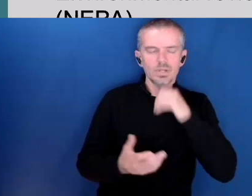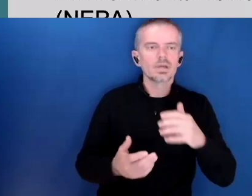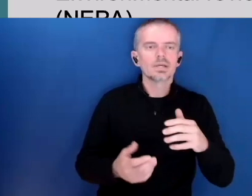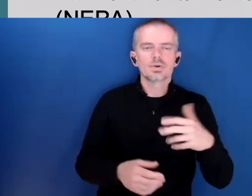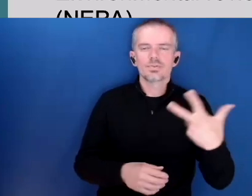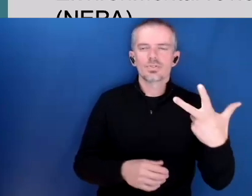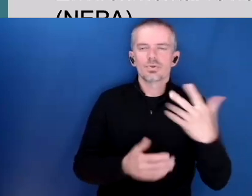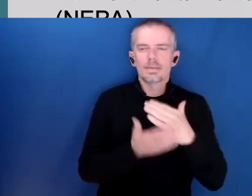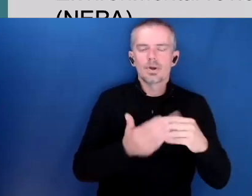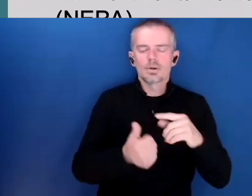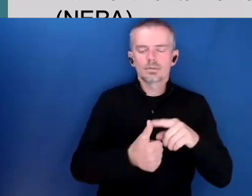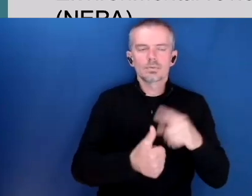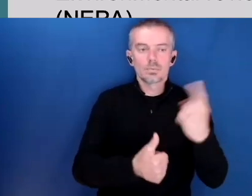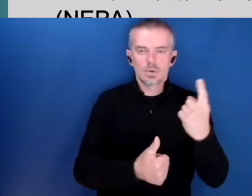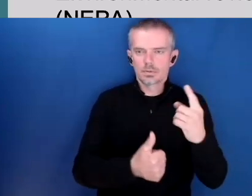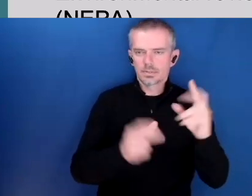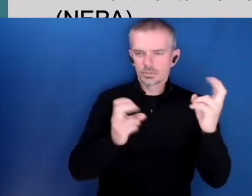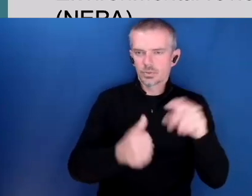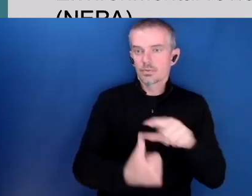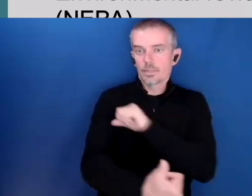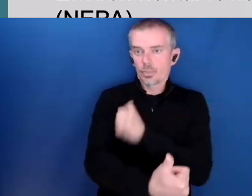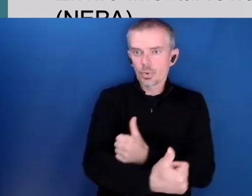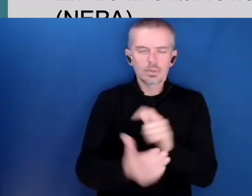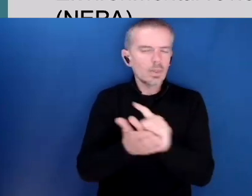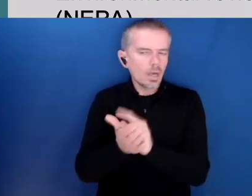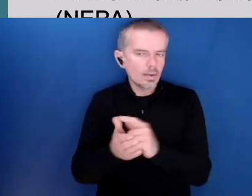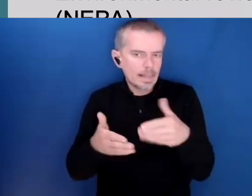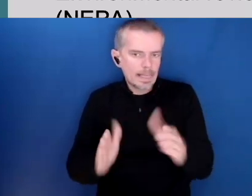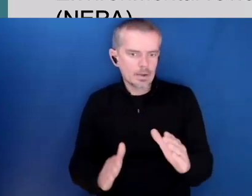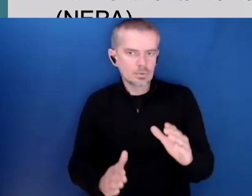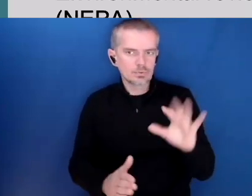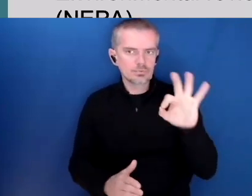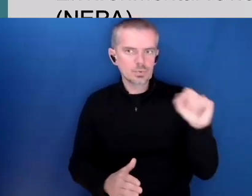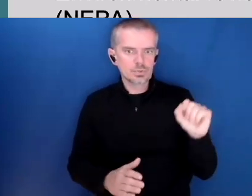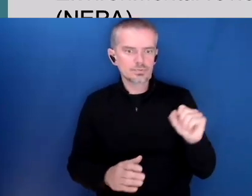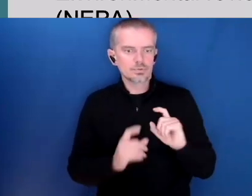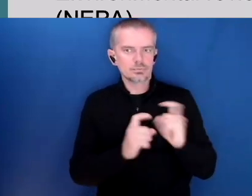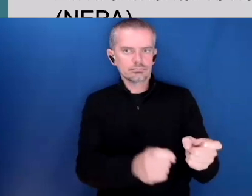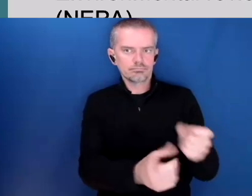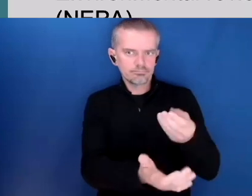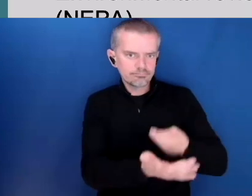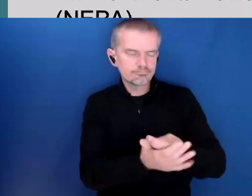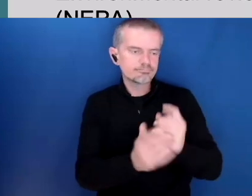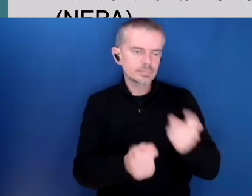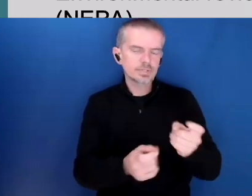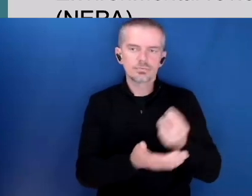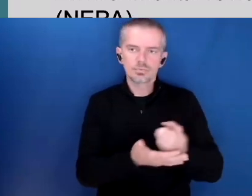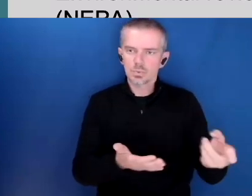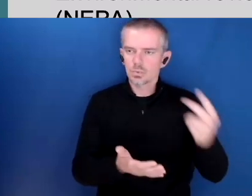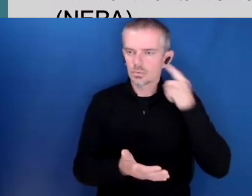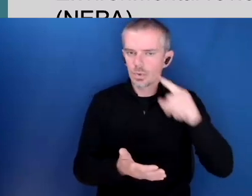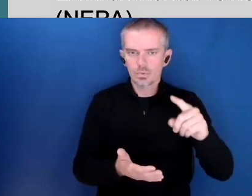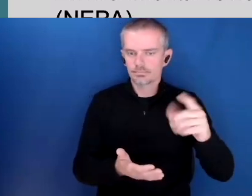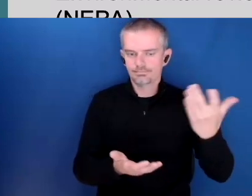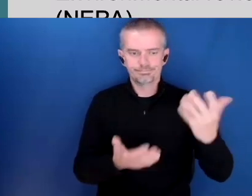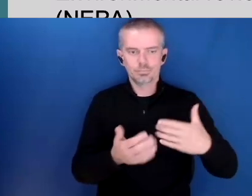elements, one being the authority or the law that actually allows the Forest Service to commit funding or resources to whatever